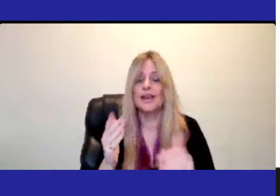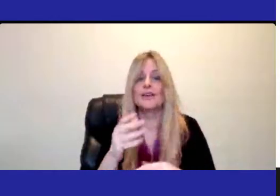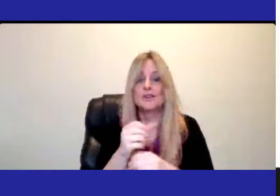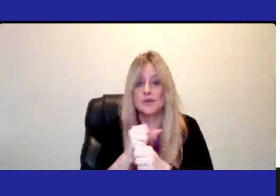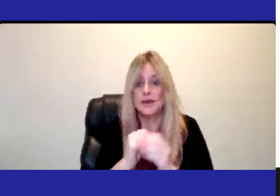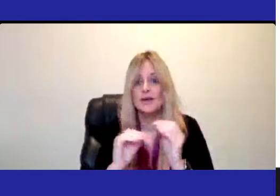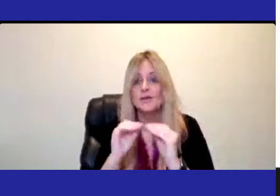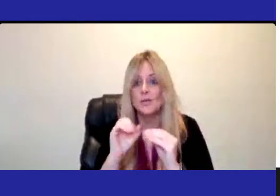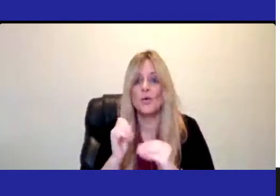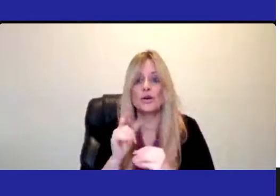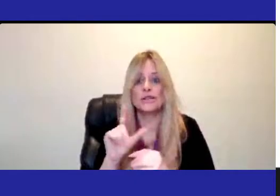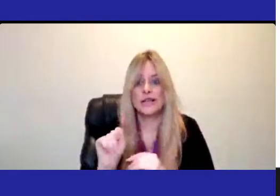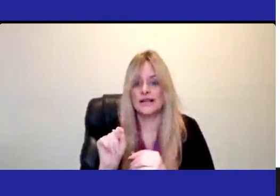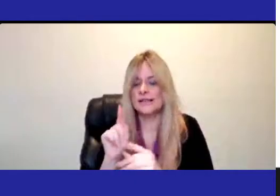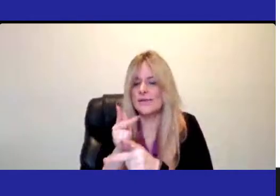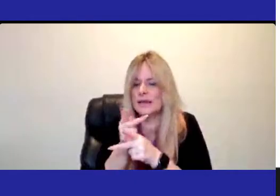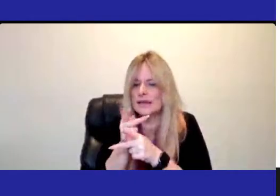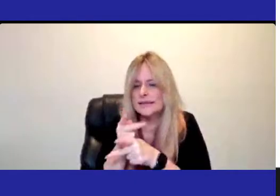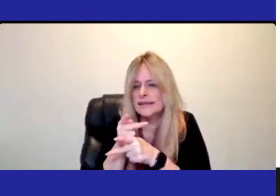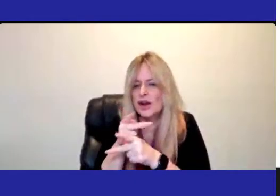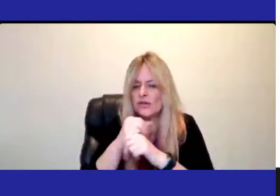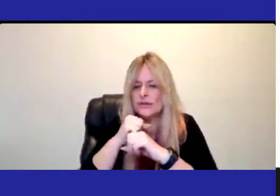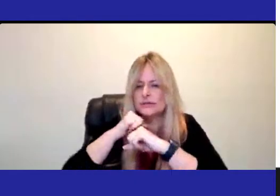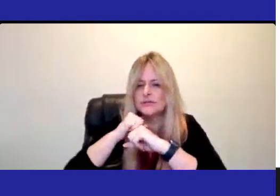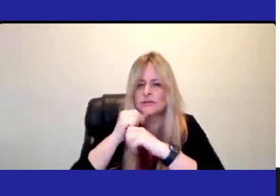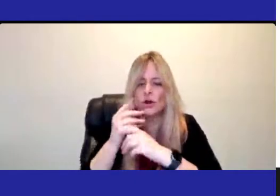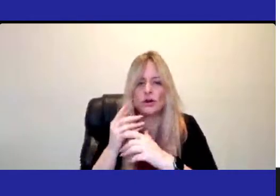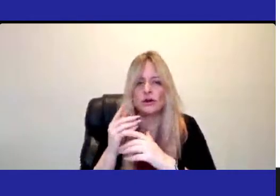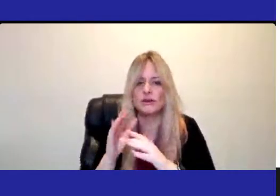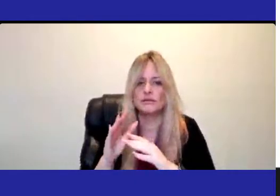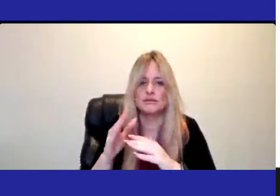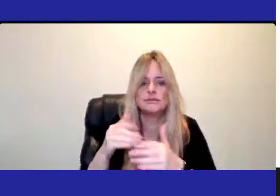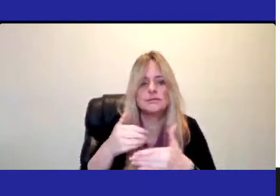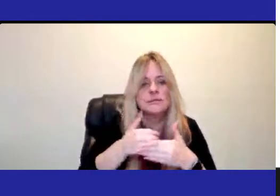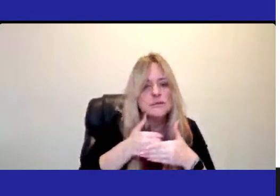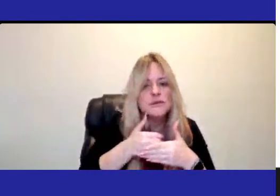been carefully guarded over the years, and it's great that you're able